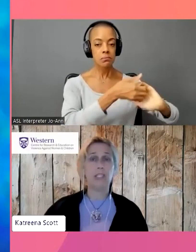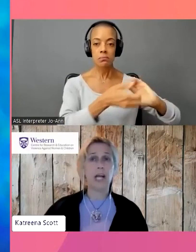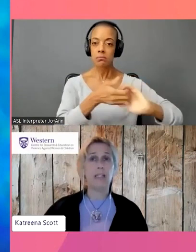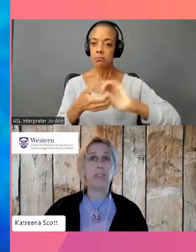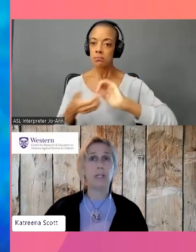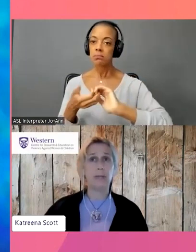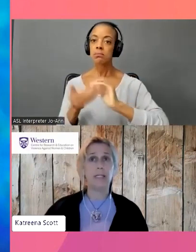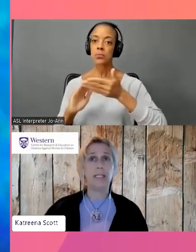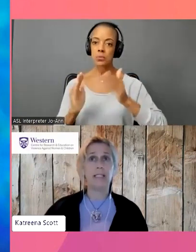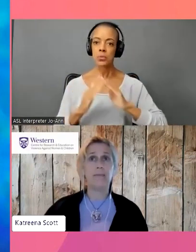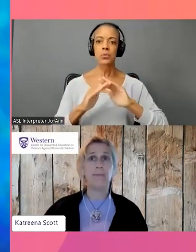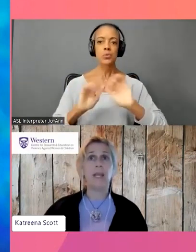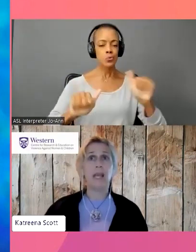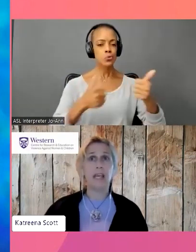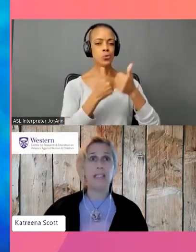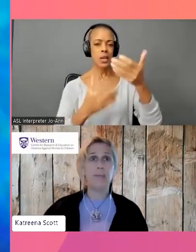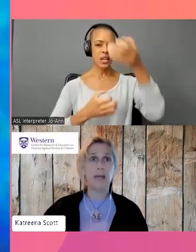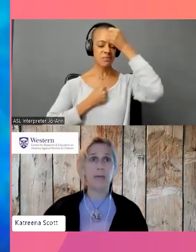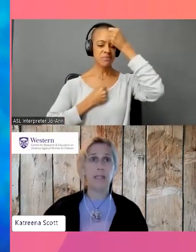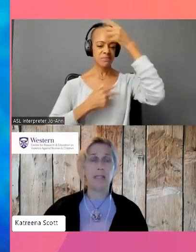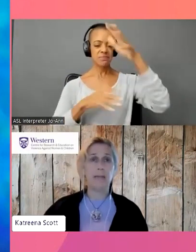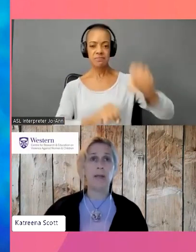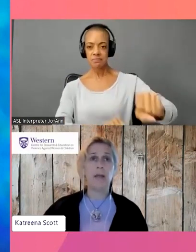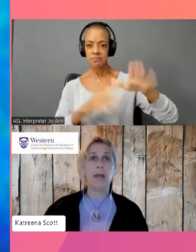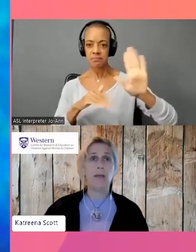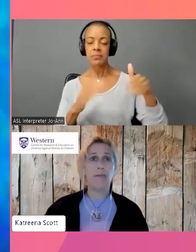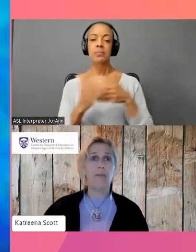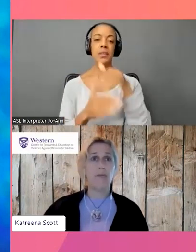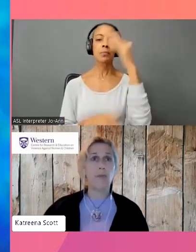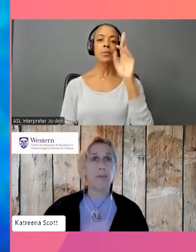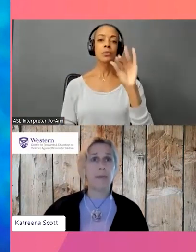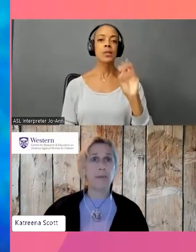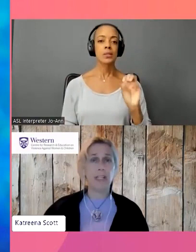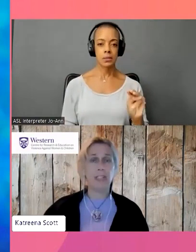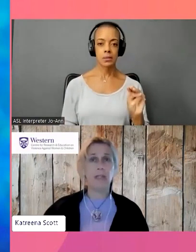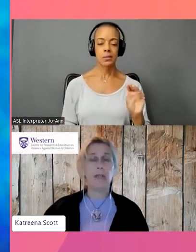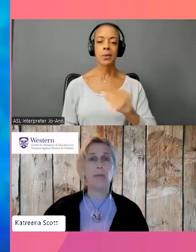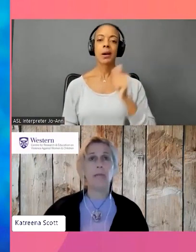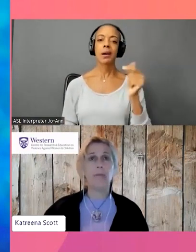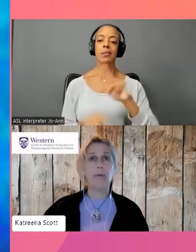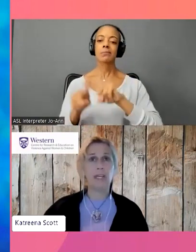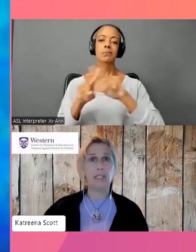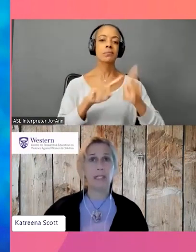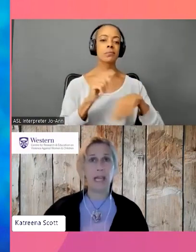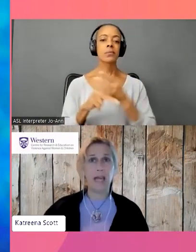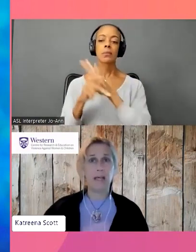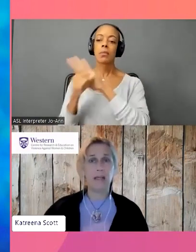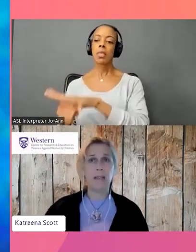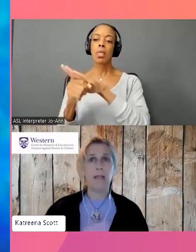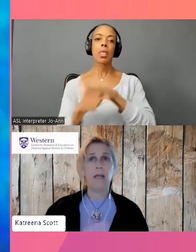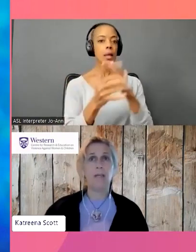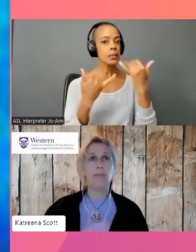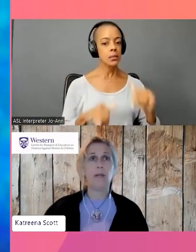communities to challenge colonialism, anti-Black racism, and further forms of oppression that remain pervasive in